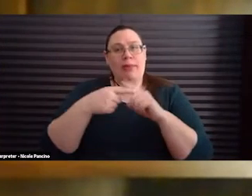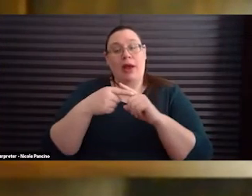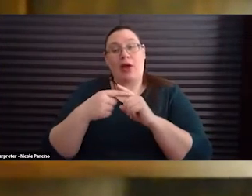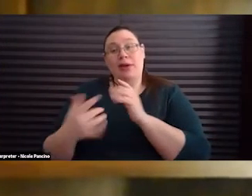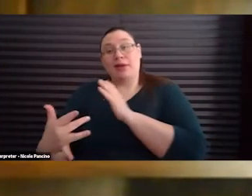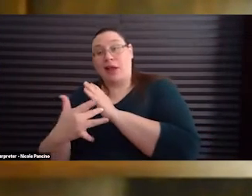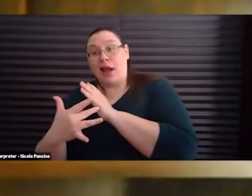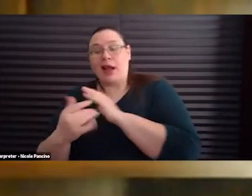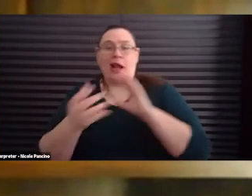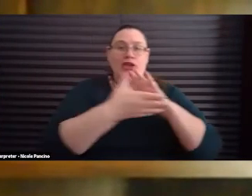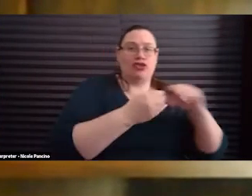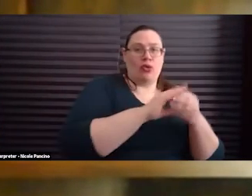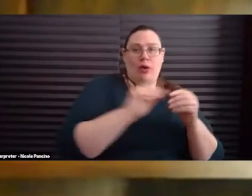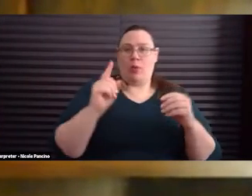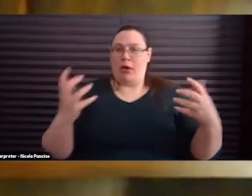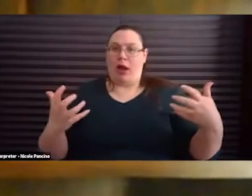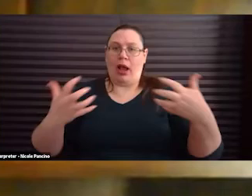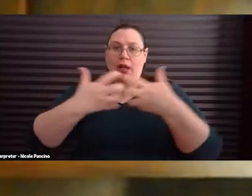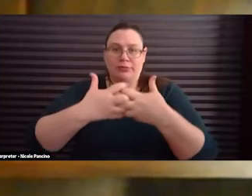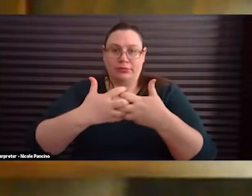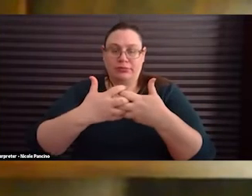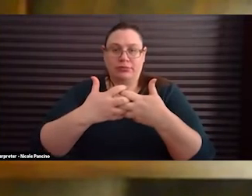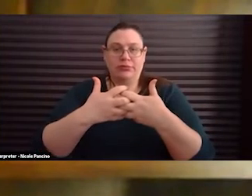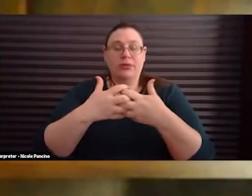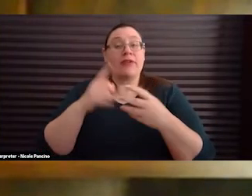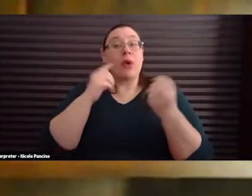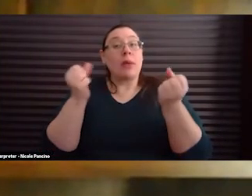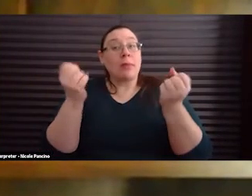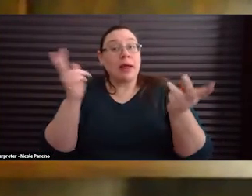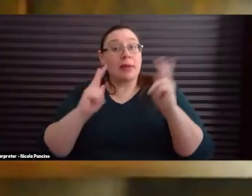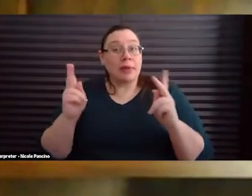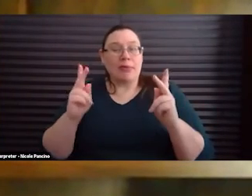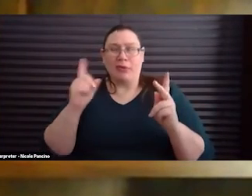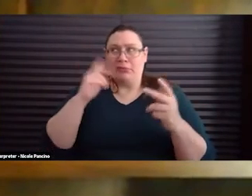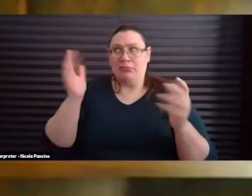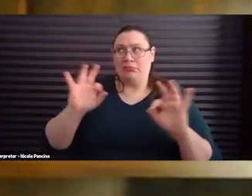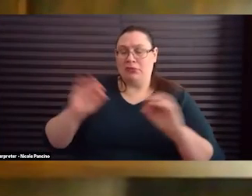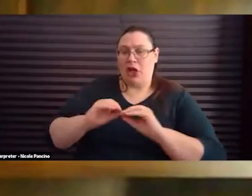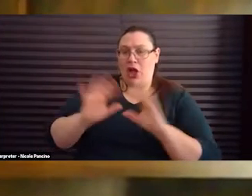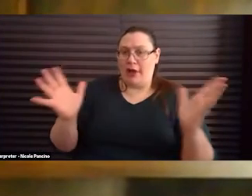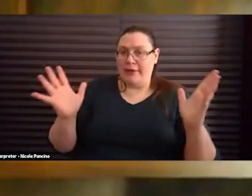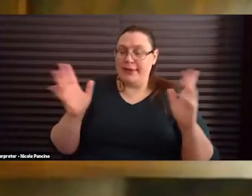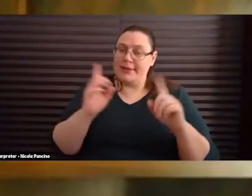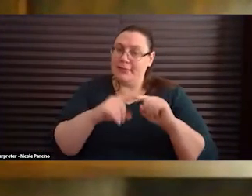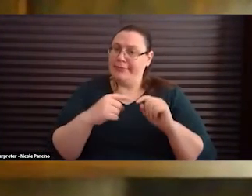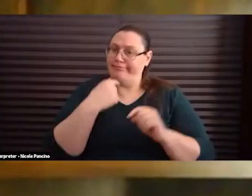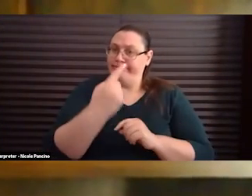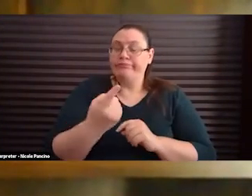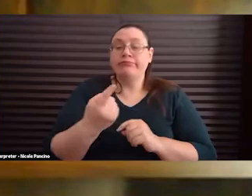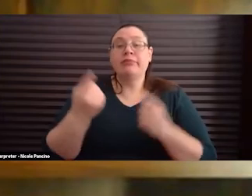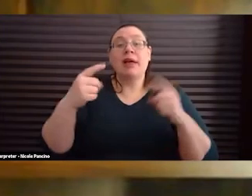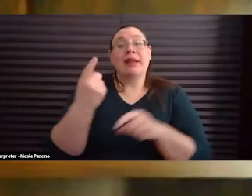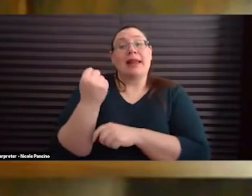storytelling. I can state something that for many people have become obvious. In 2020,